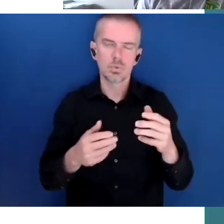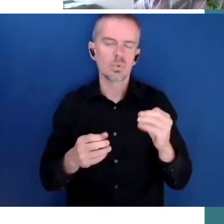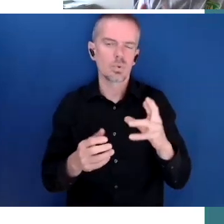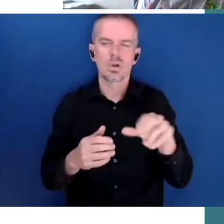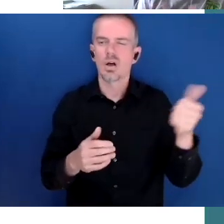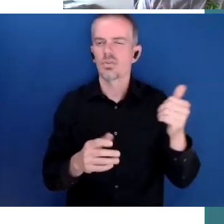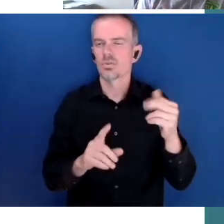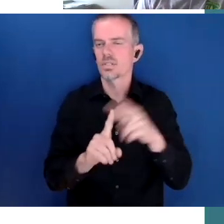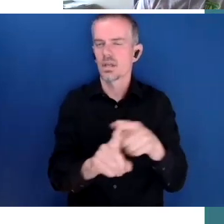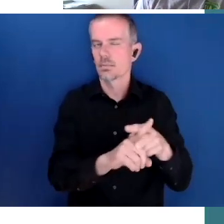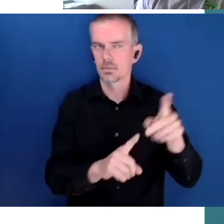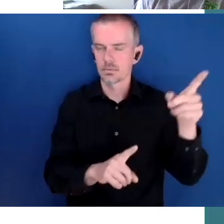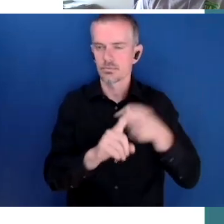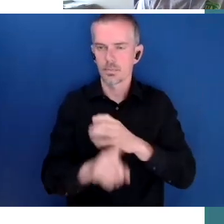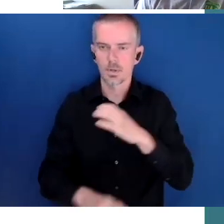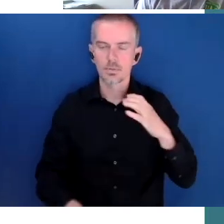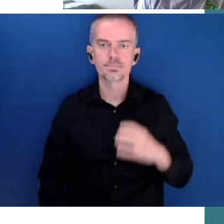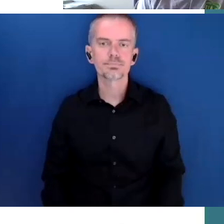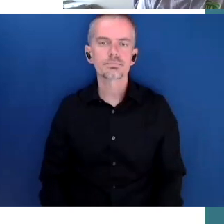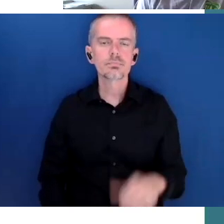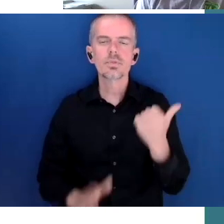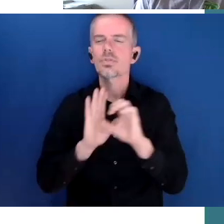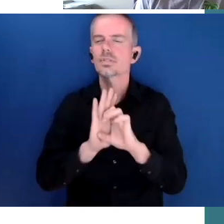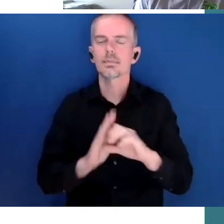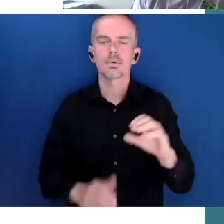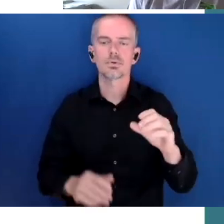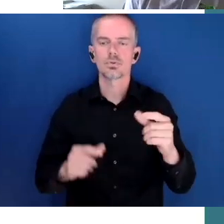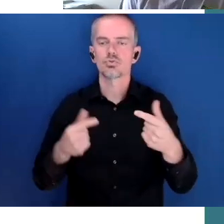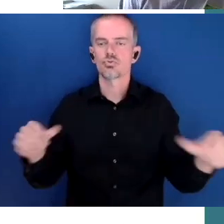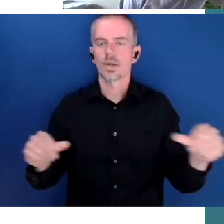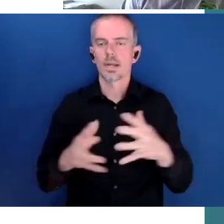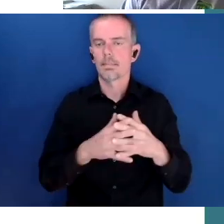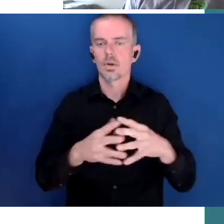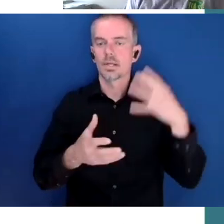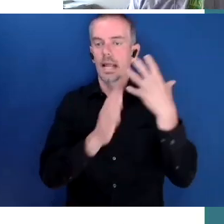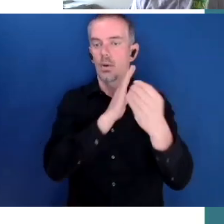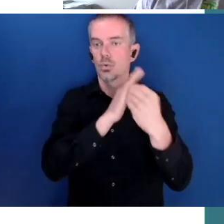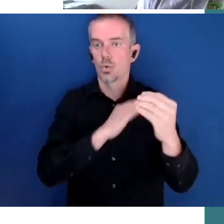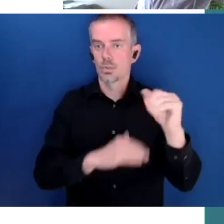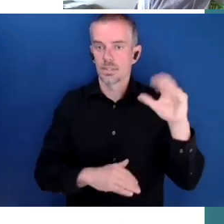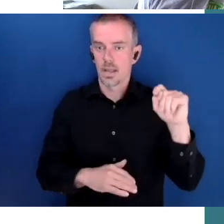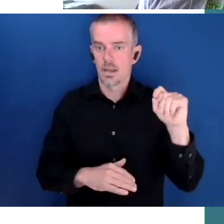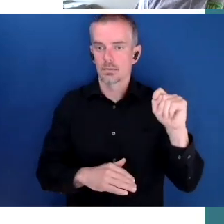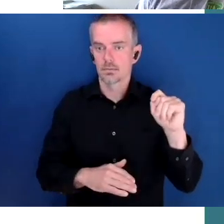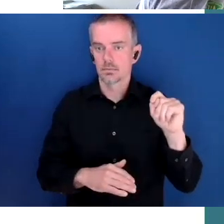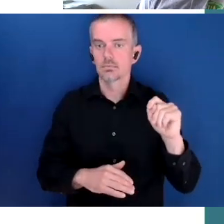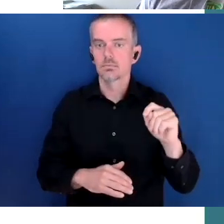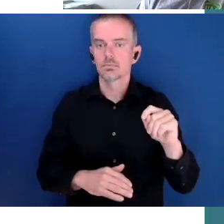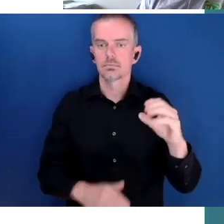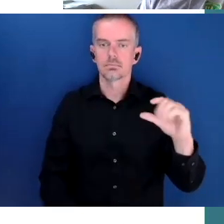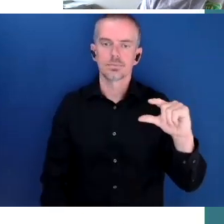the Great American Outdoors Act that was passed a few years ago, maybe about 5 years ago. And